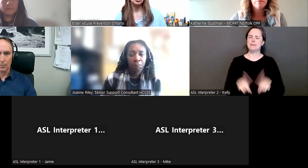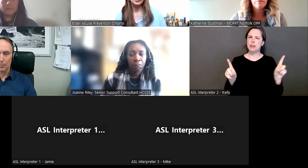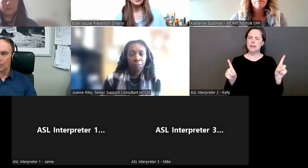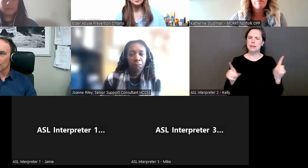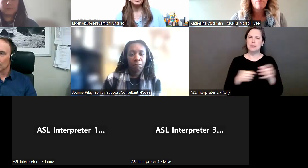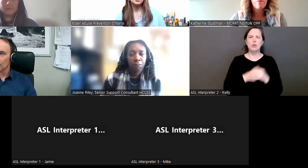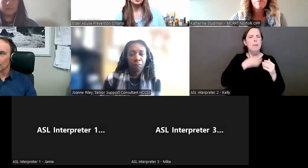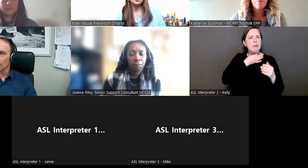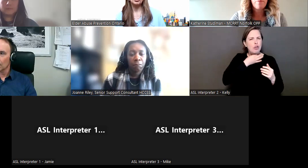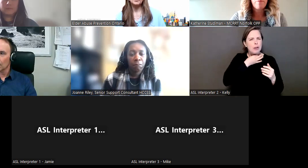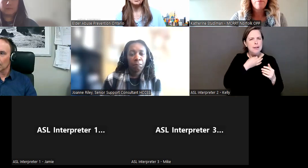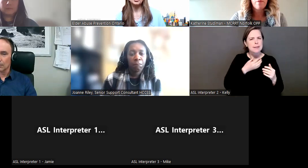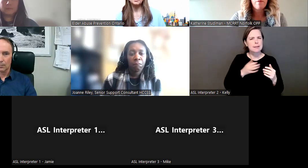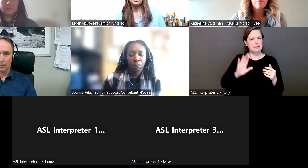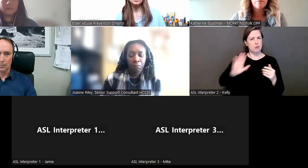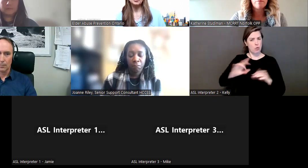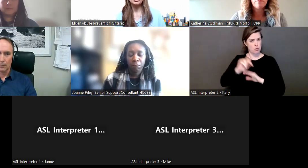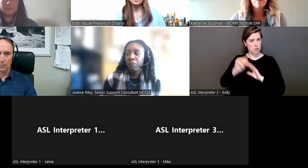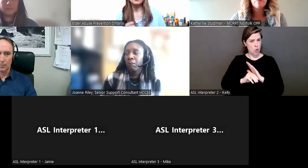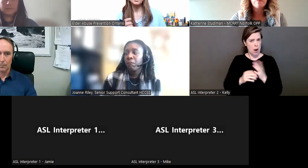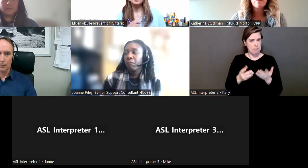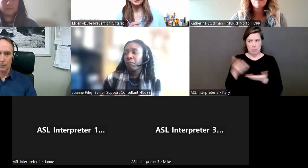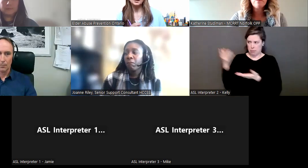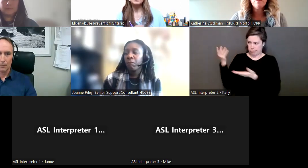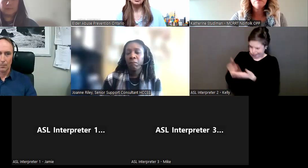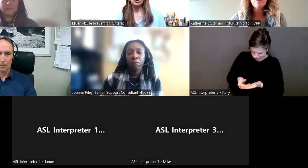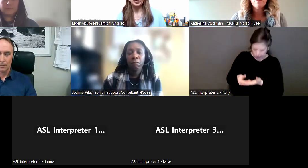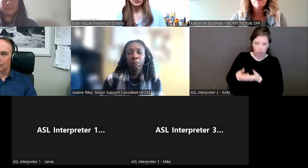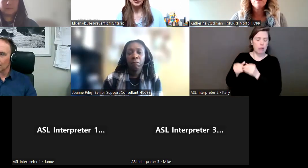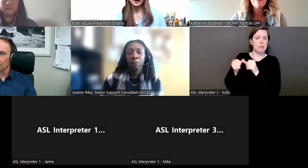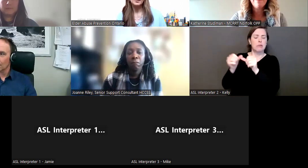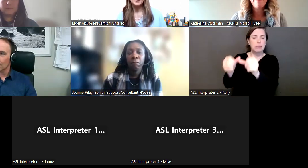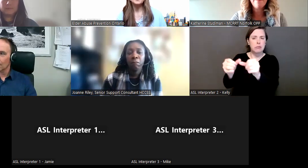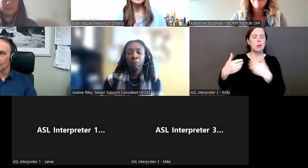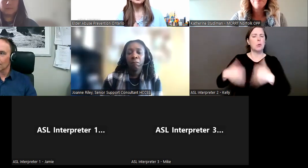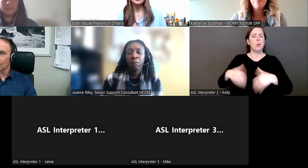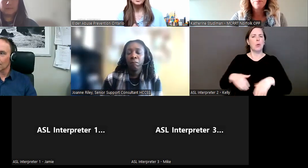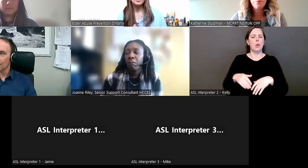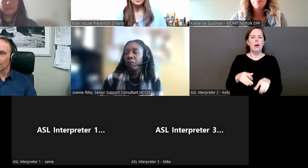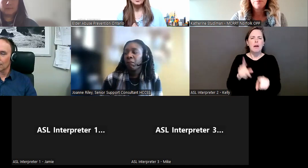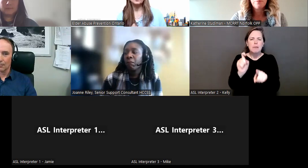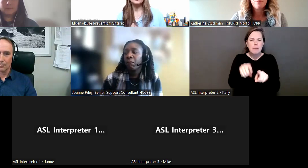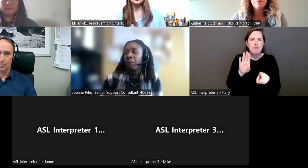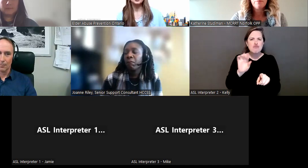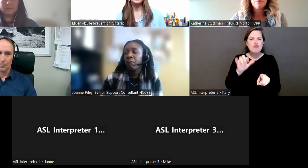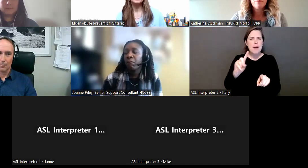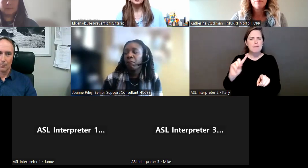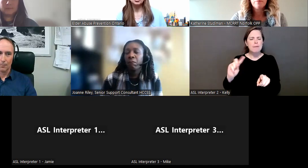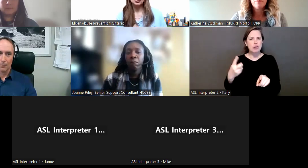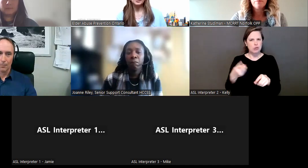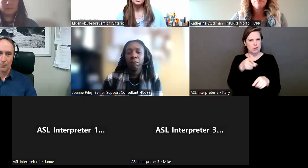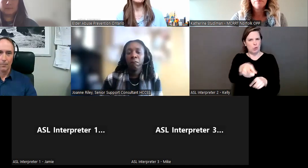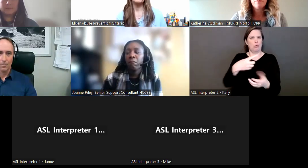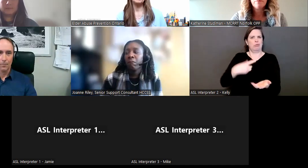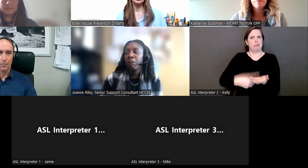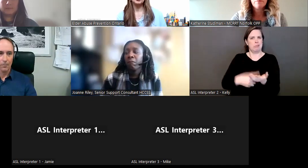your programs. I'm going to start with Brad, because you mentioned about trying to find money to keep the program going. And that's really, it's a challenge that